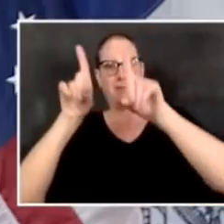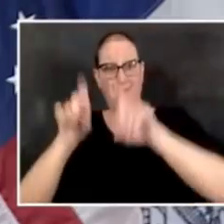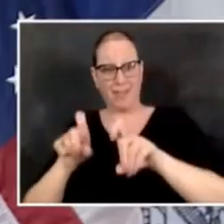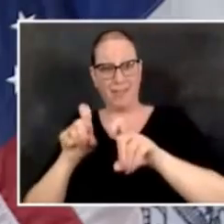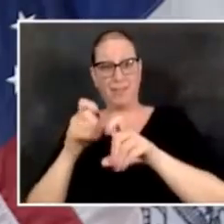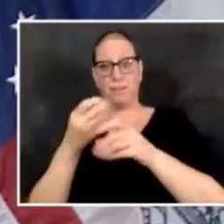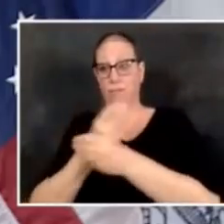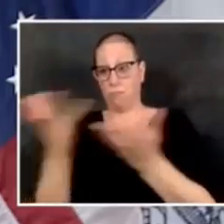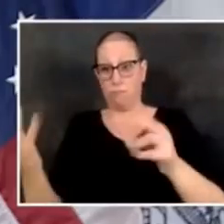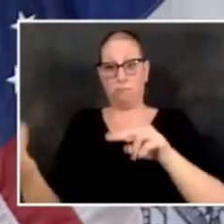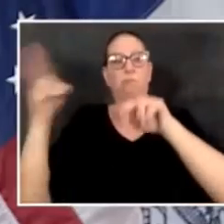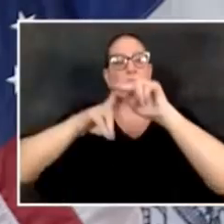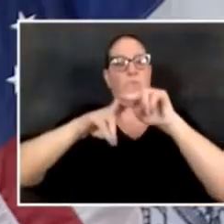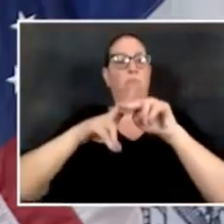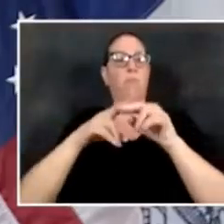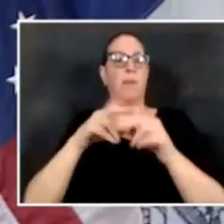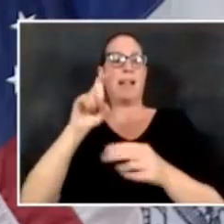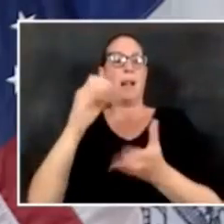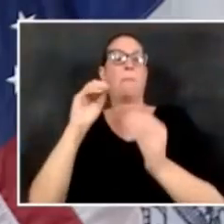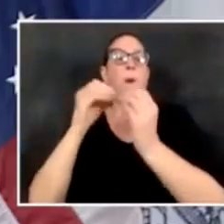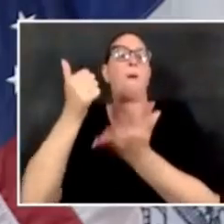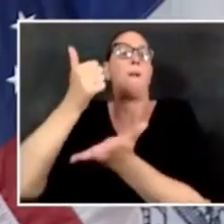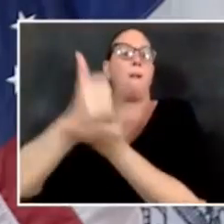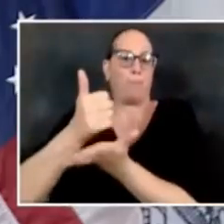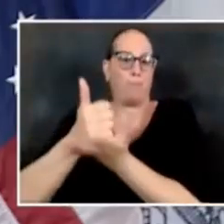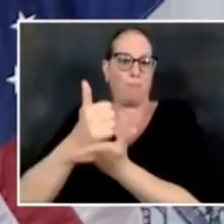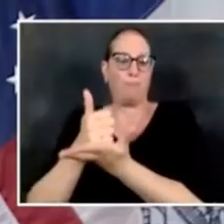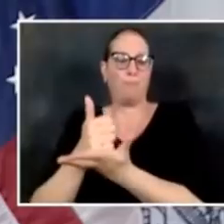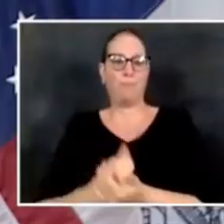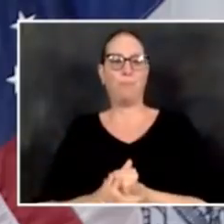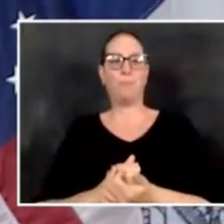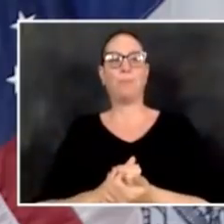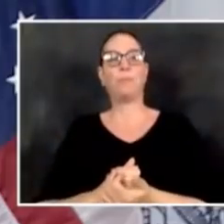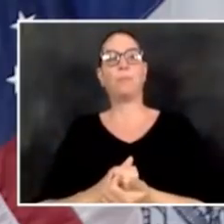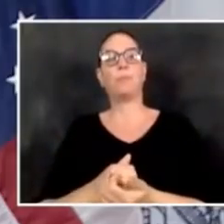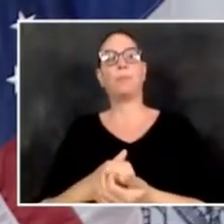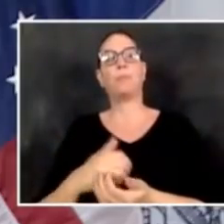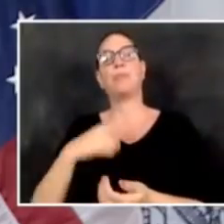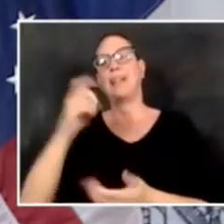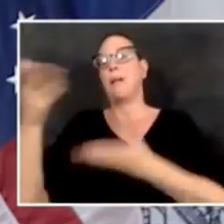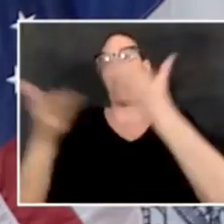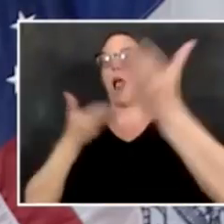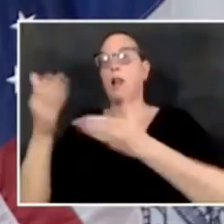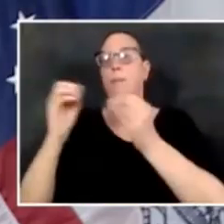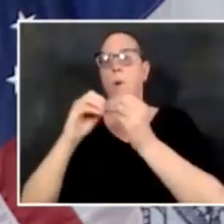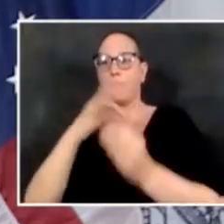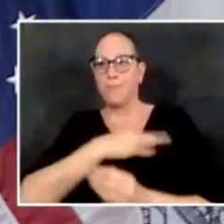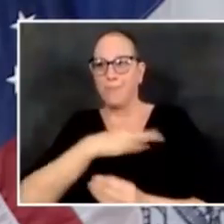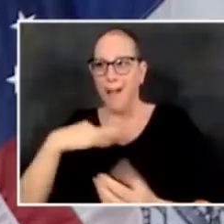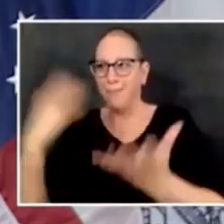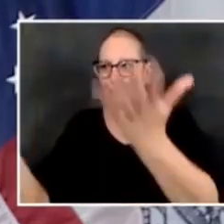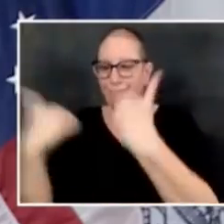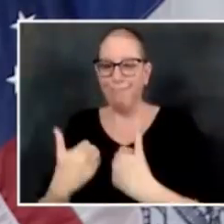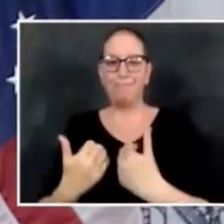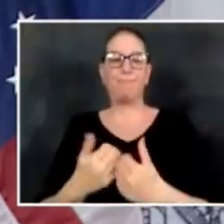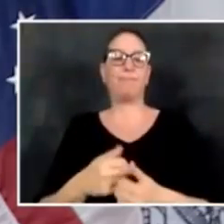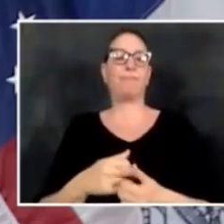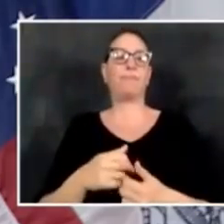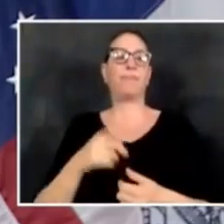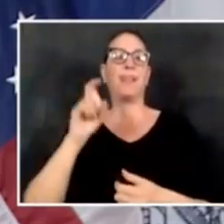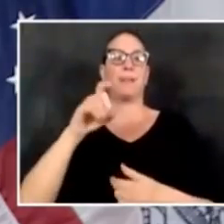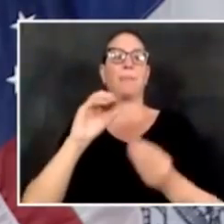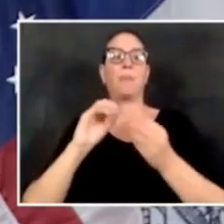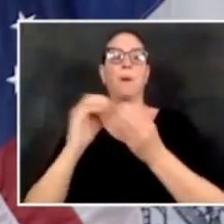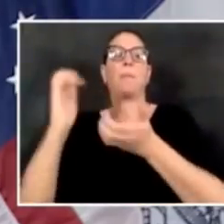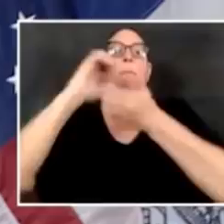reagents in from around the world, maximize production here in this country, maximize production of the machines that actually are used to analyze the tests.